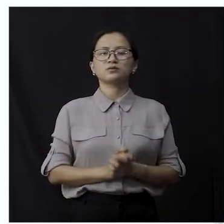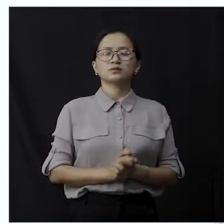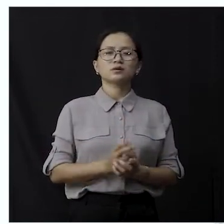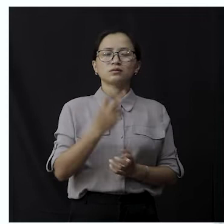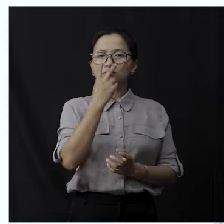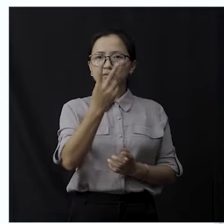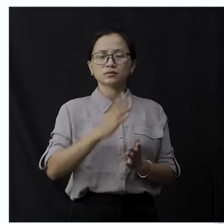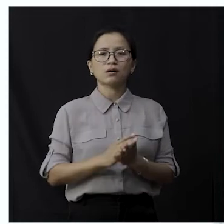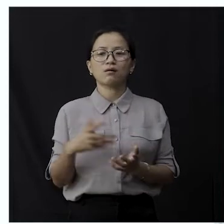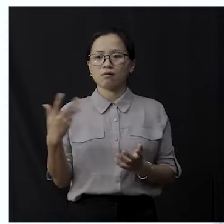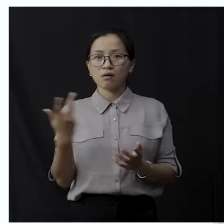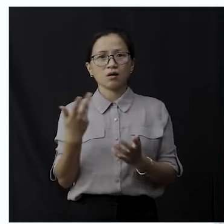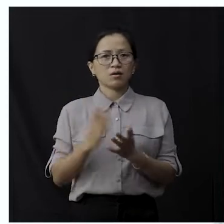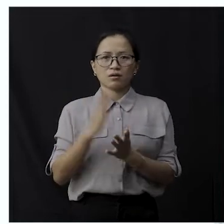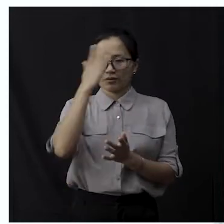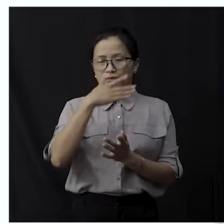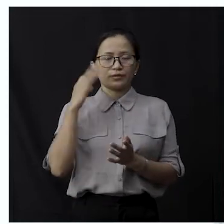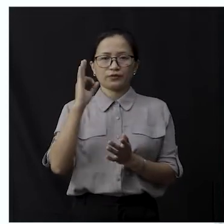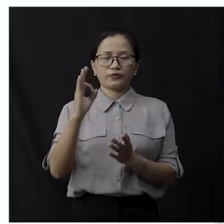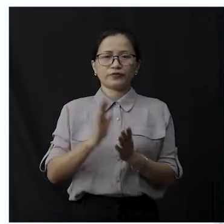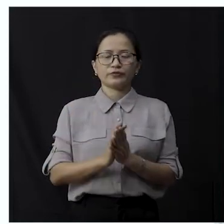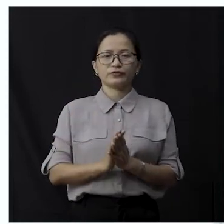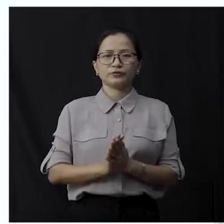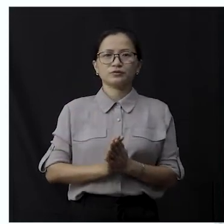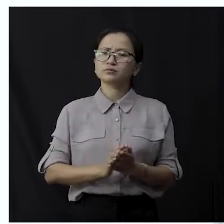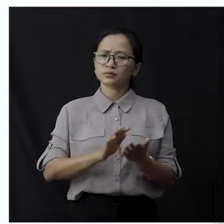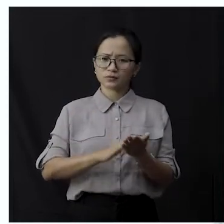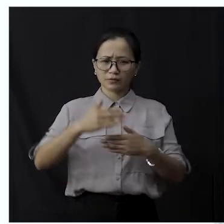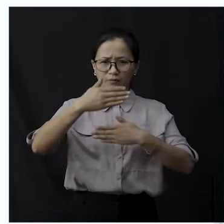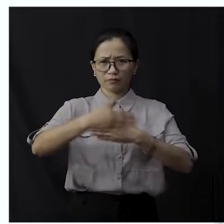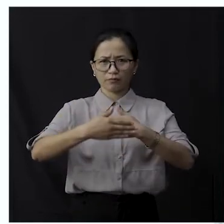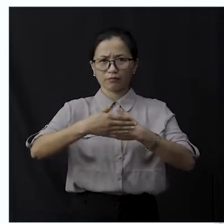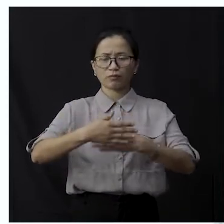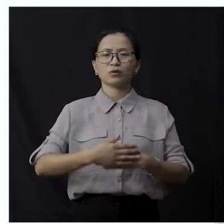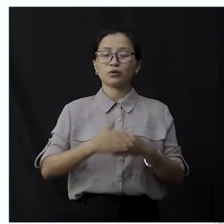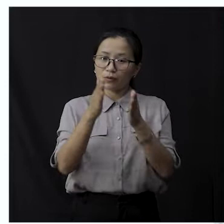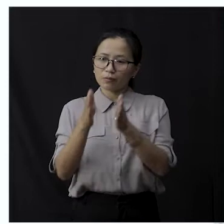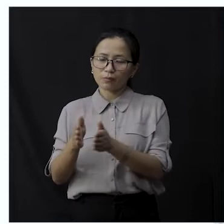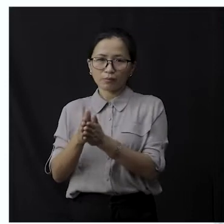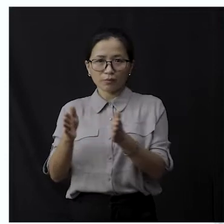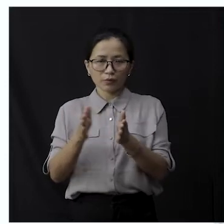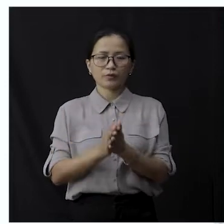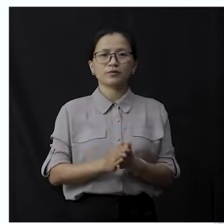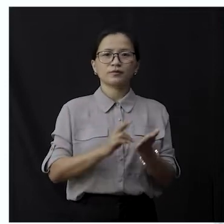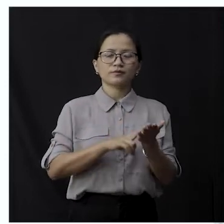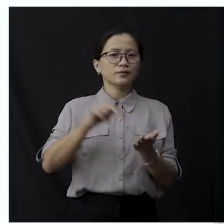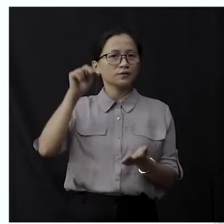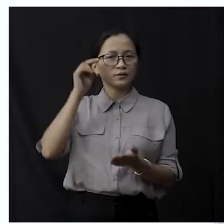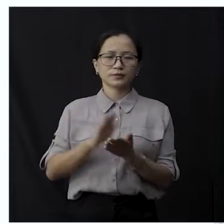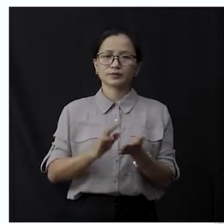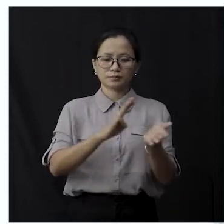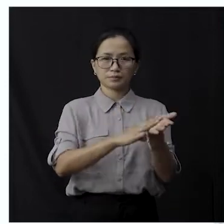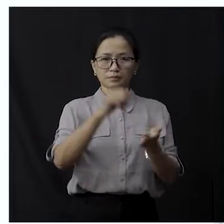right? So this one we find in the borders of Nagaland and Manipur. Okay, so see,